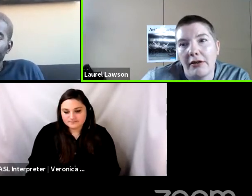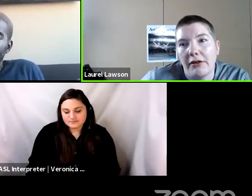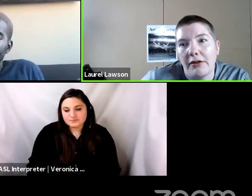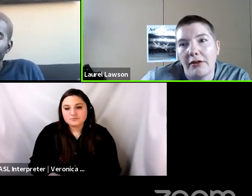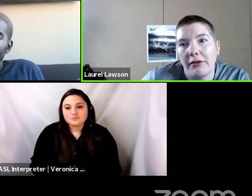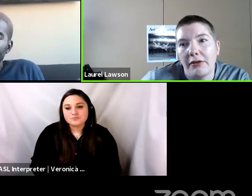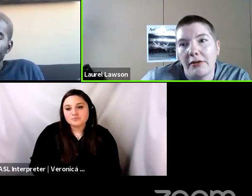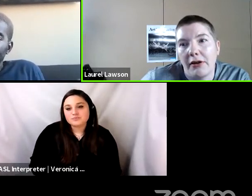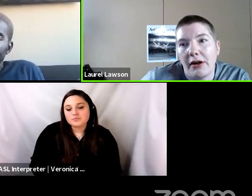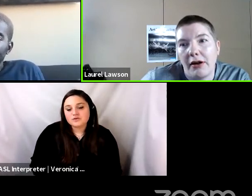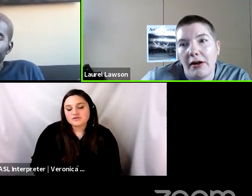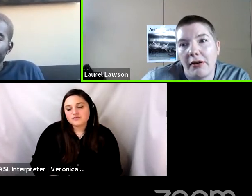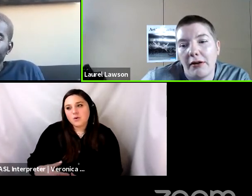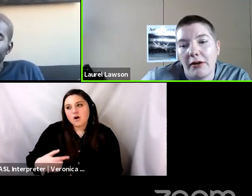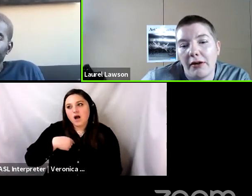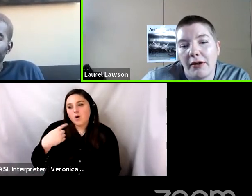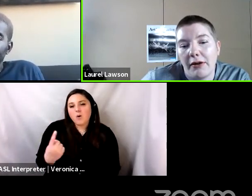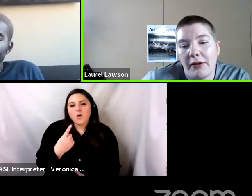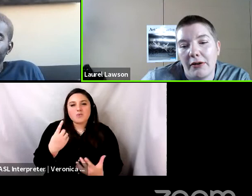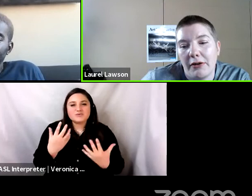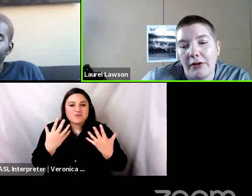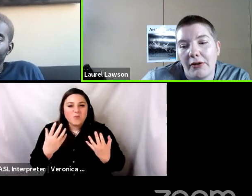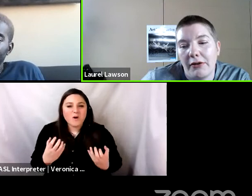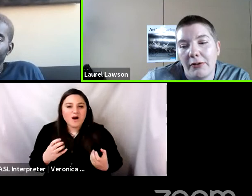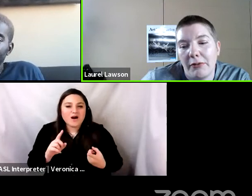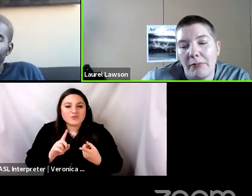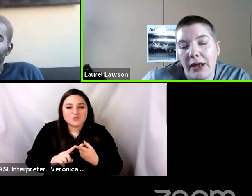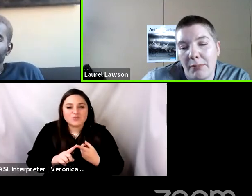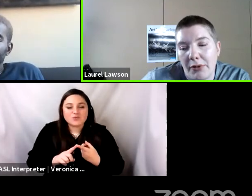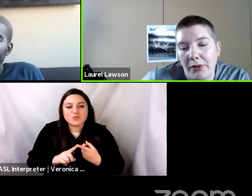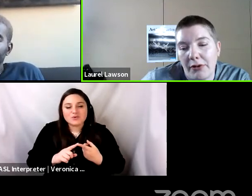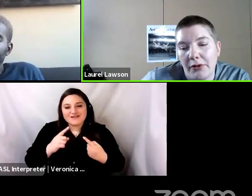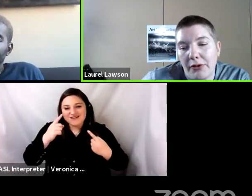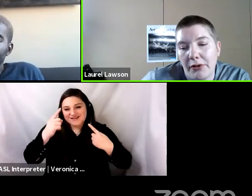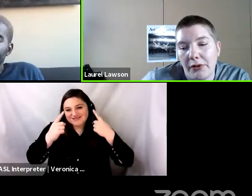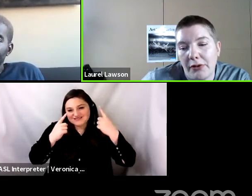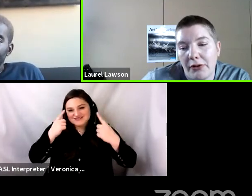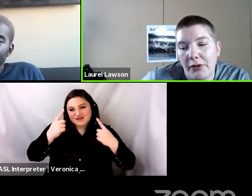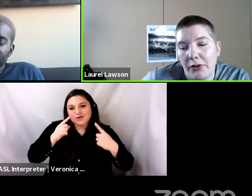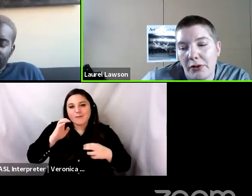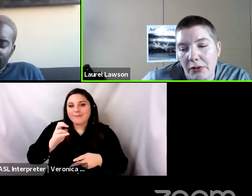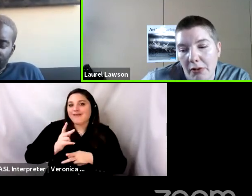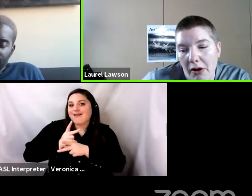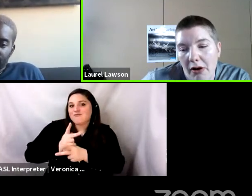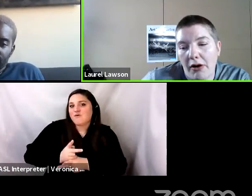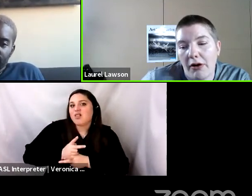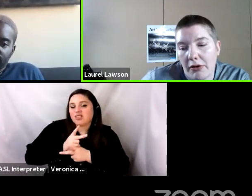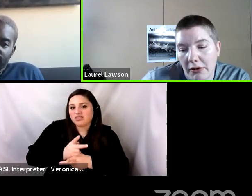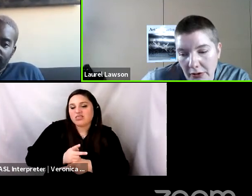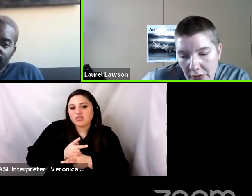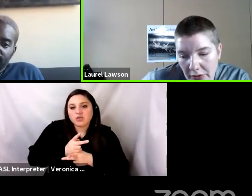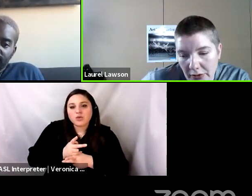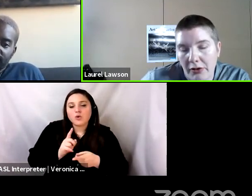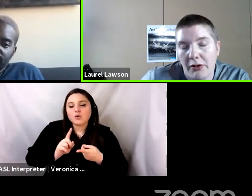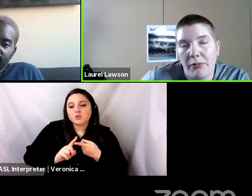calling in people who